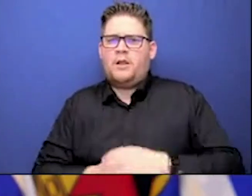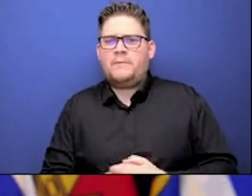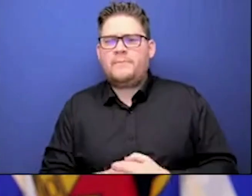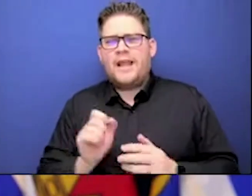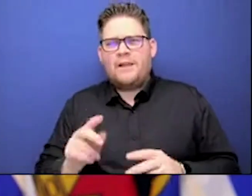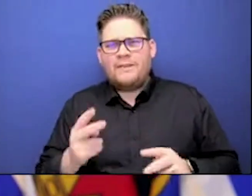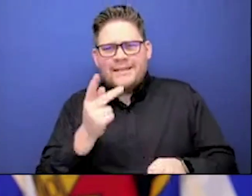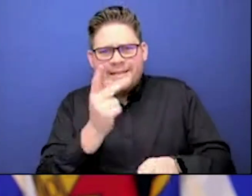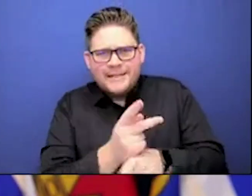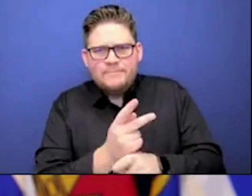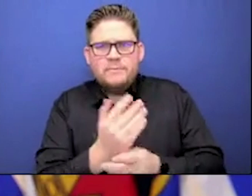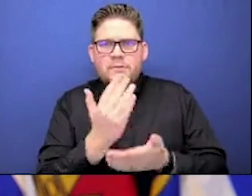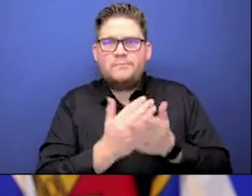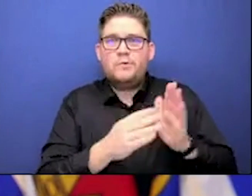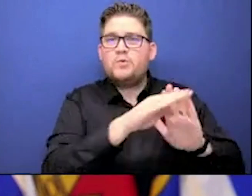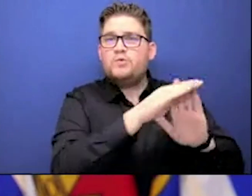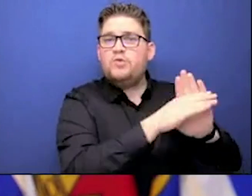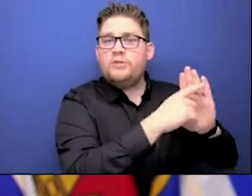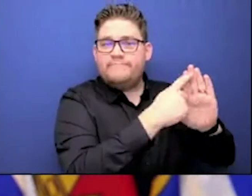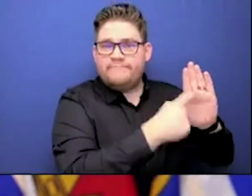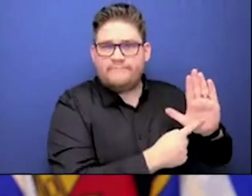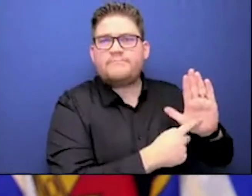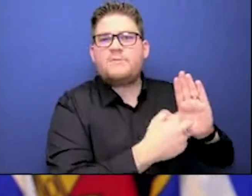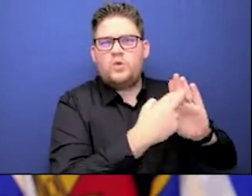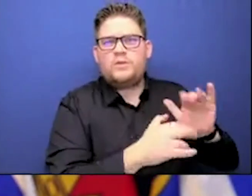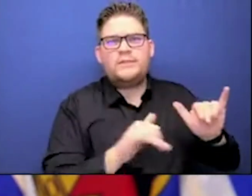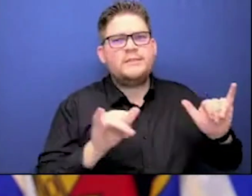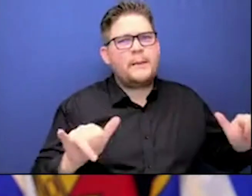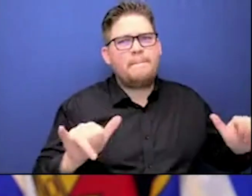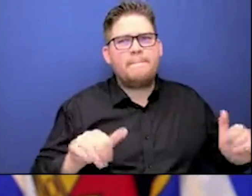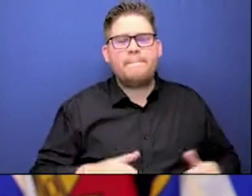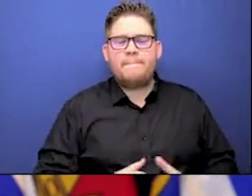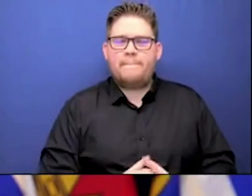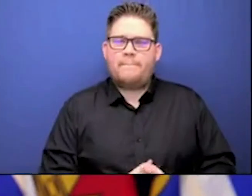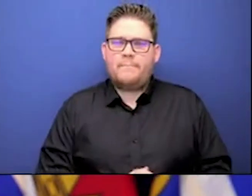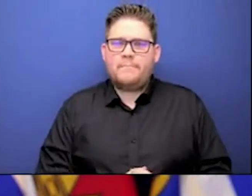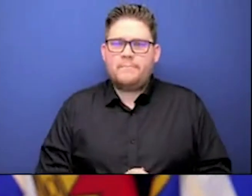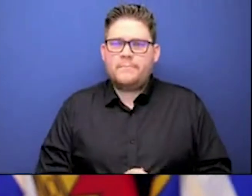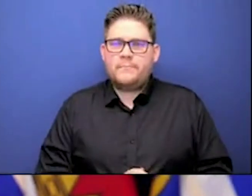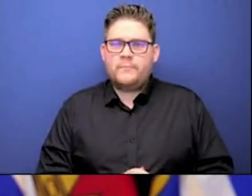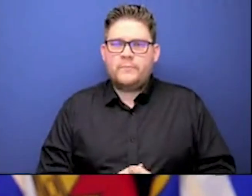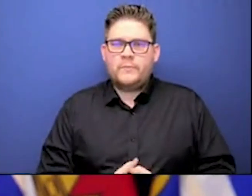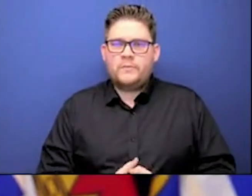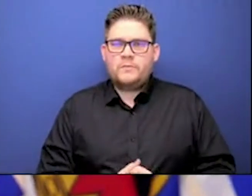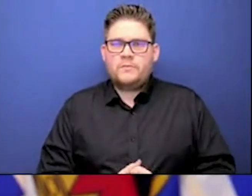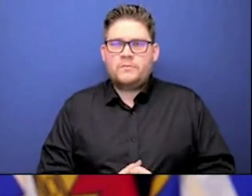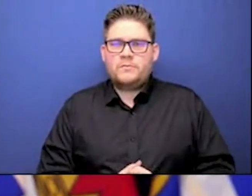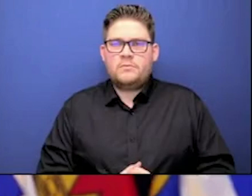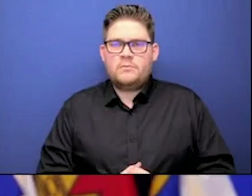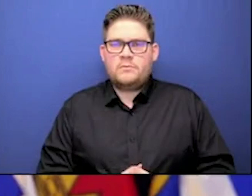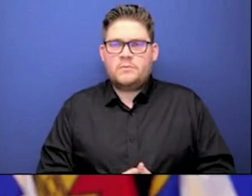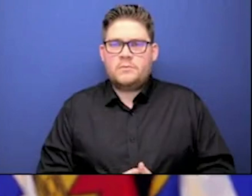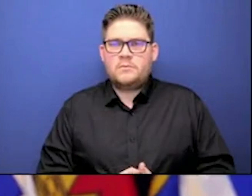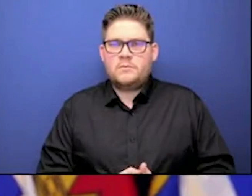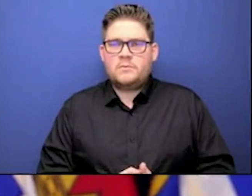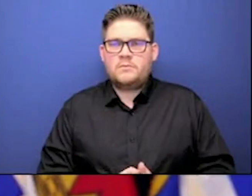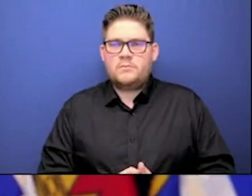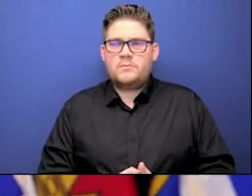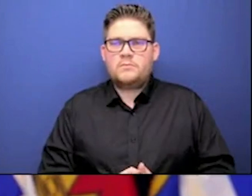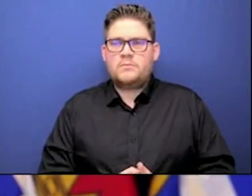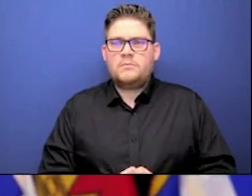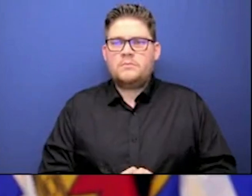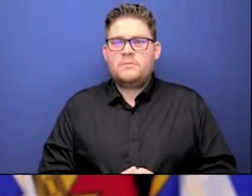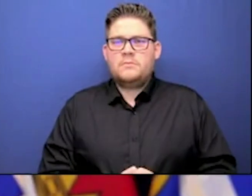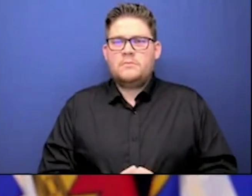I suspect we'll be adding COVID in some way or the other to the types of settings that we'll need to pay attention to. But